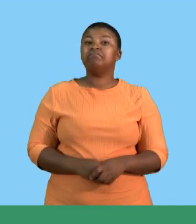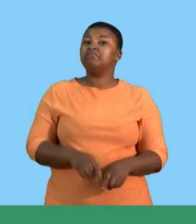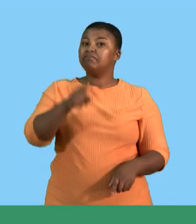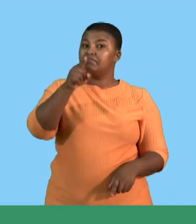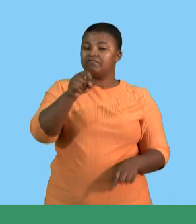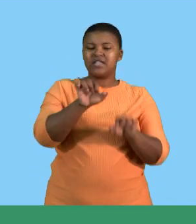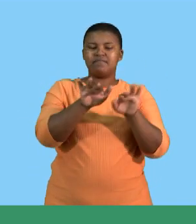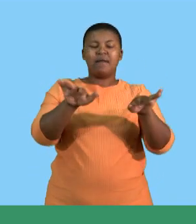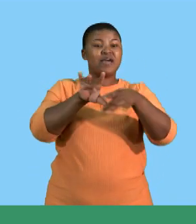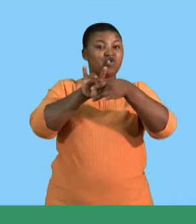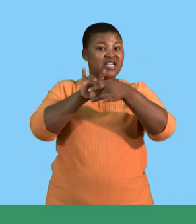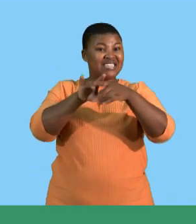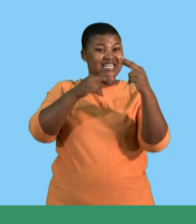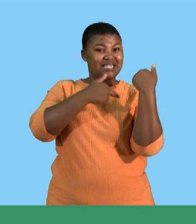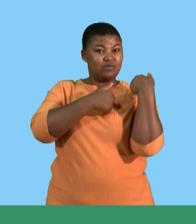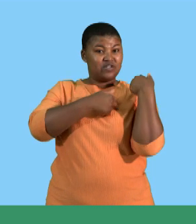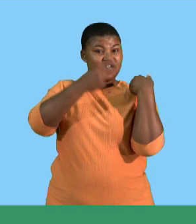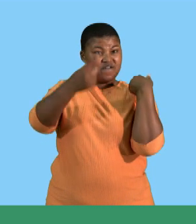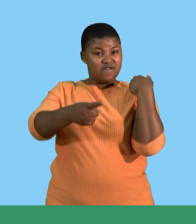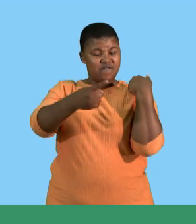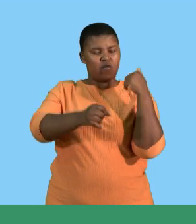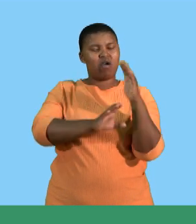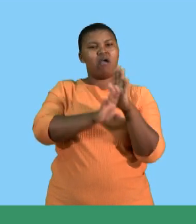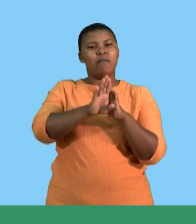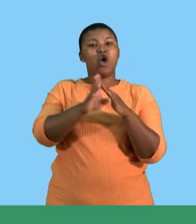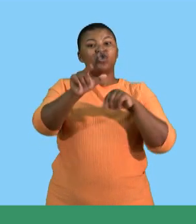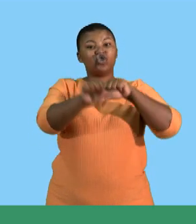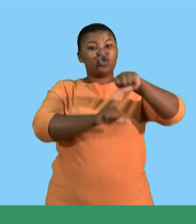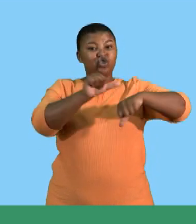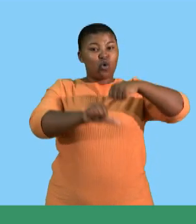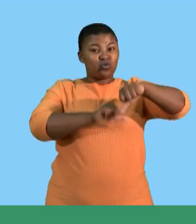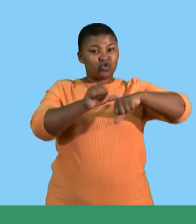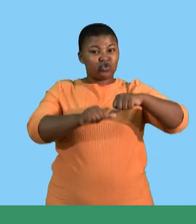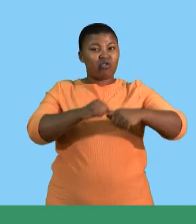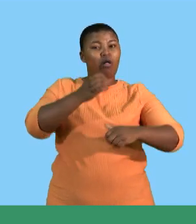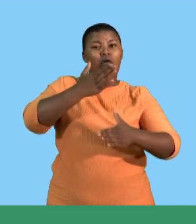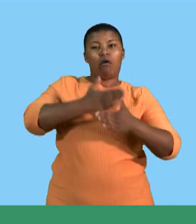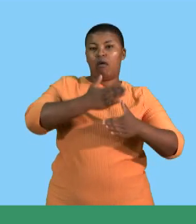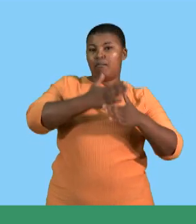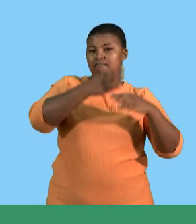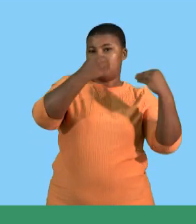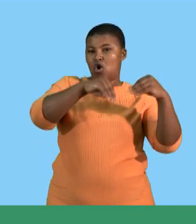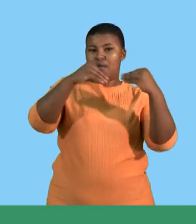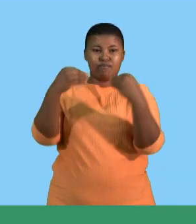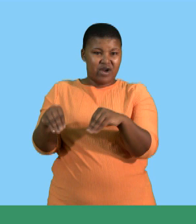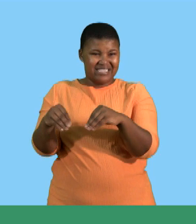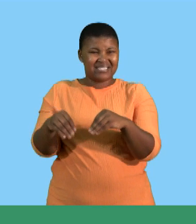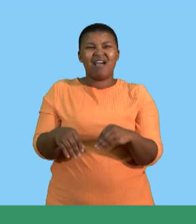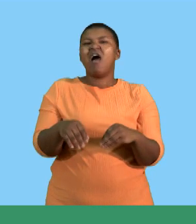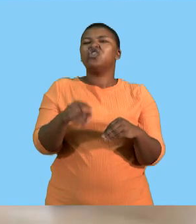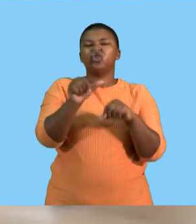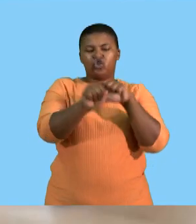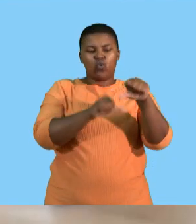for implementing corporate social investment projects, or in short, we refer to CSI